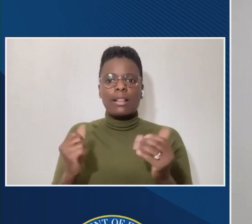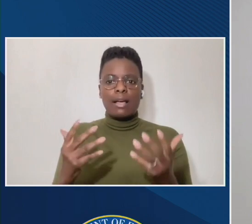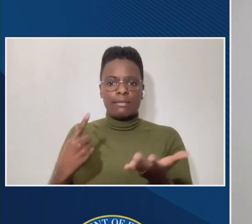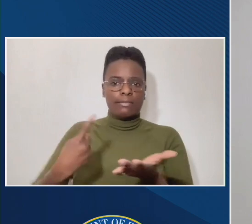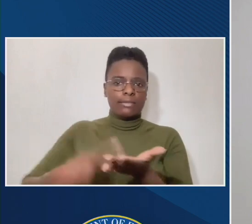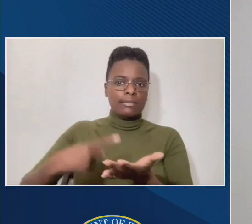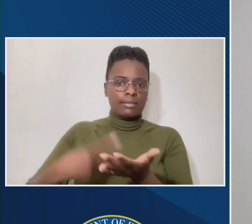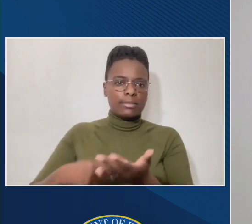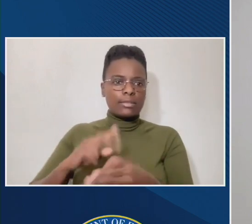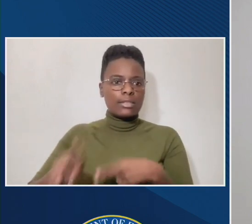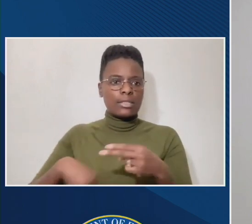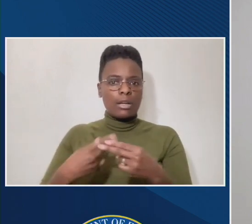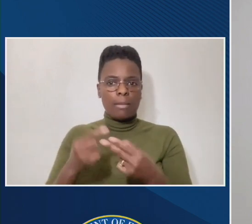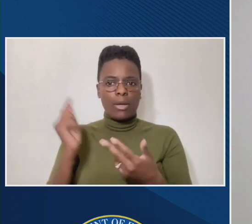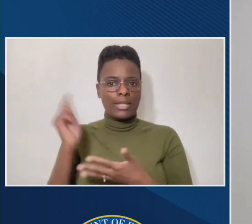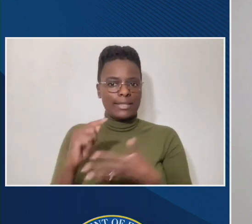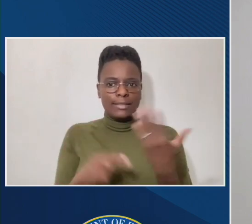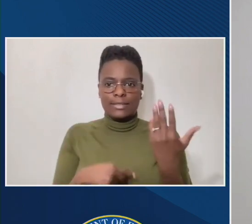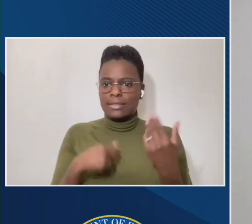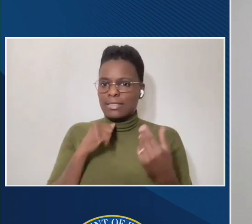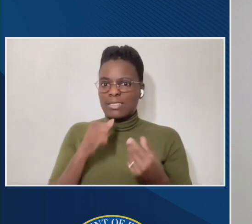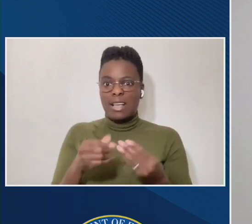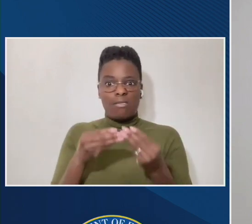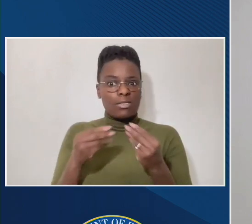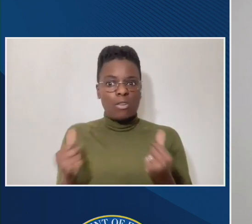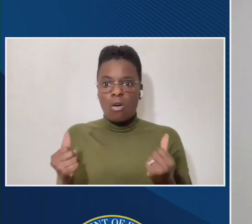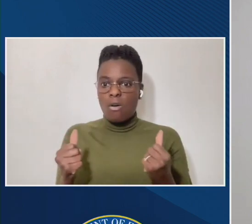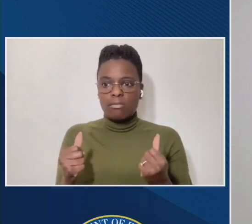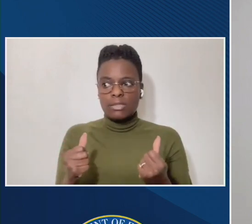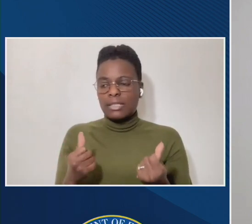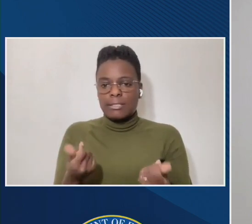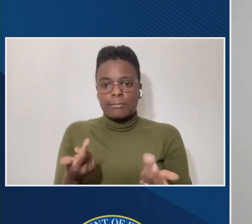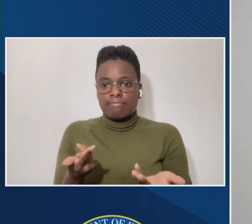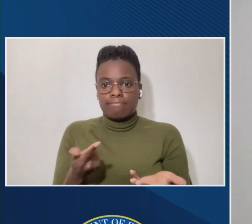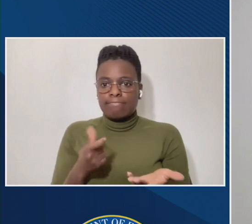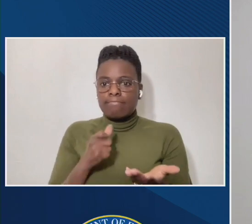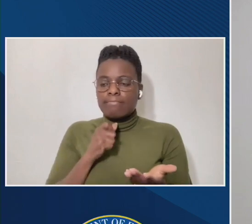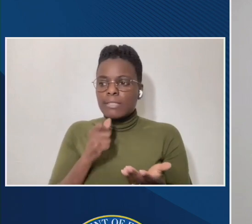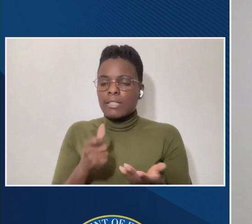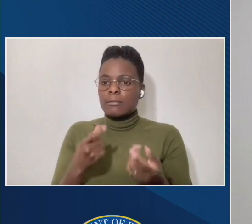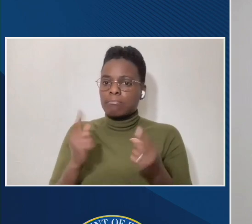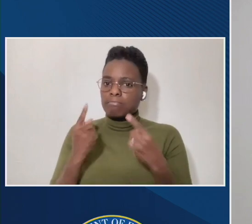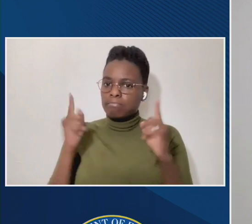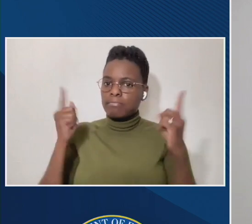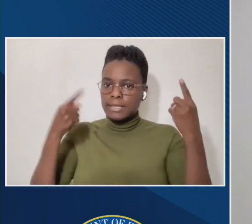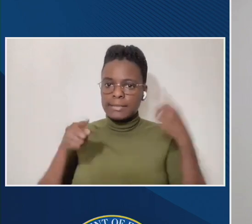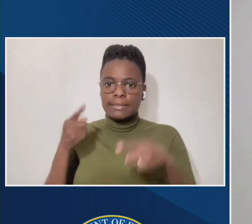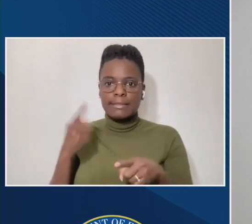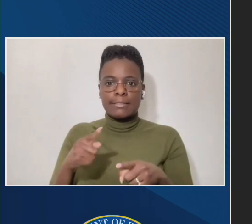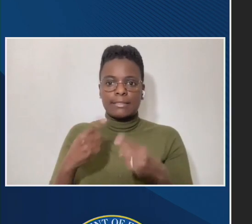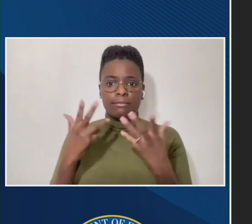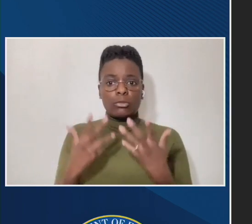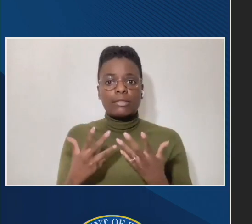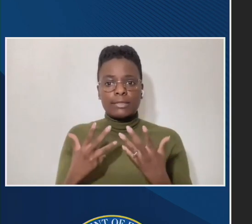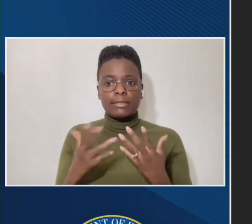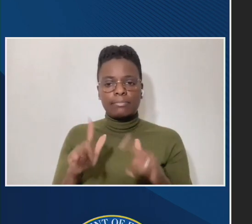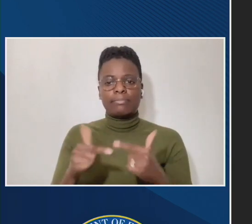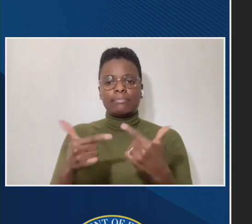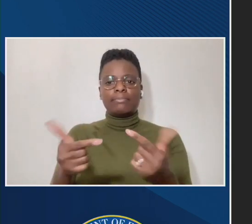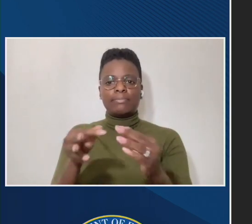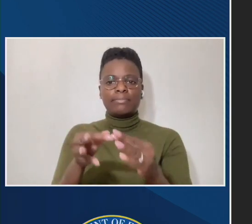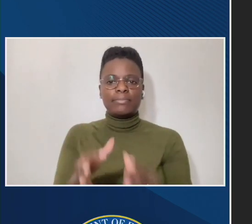for example, you all have proposed to strike. So under the Student Support Services Transportation, and with the prior approval of Secretary Sewell, you had